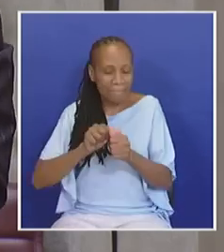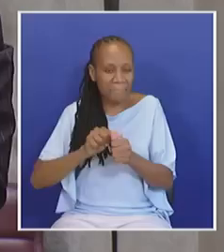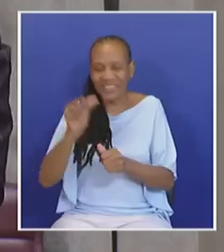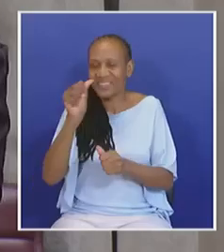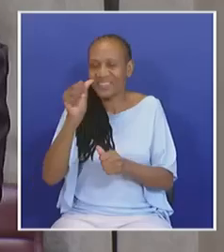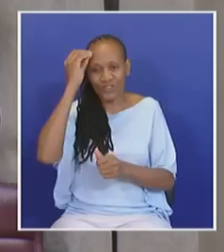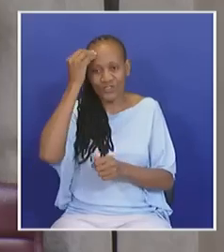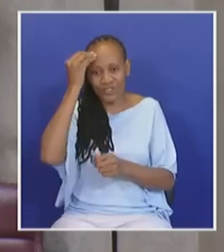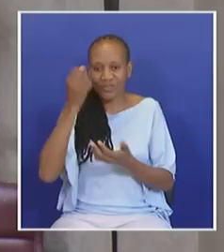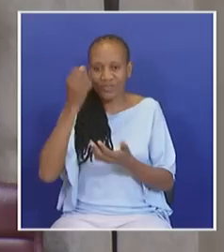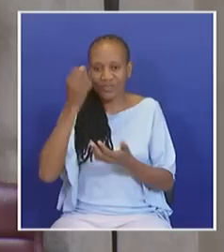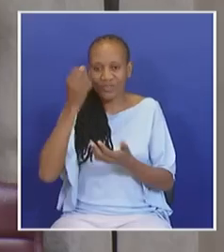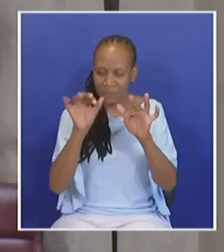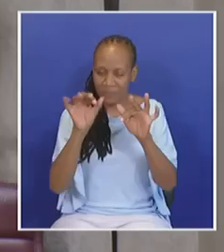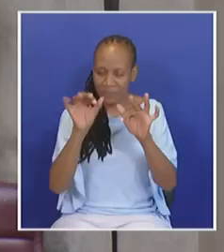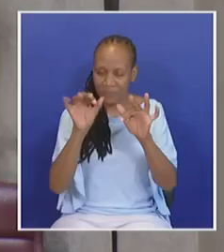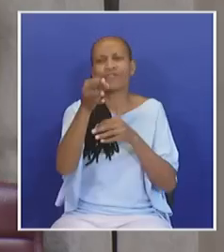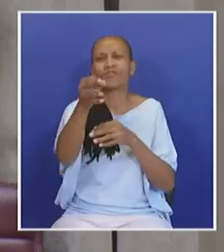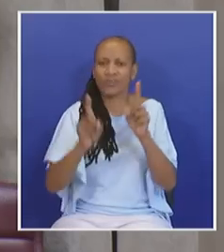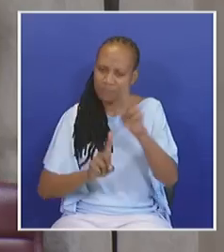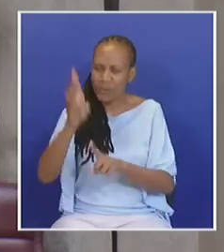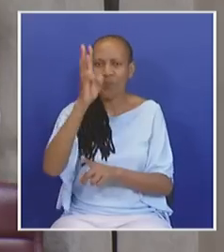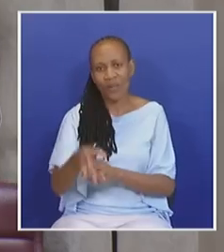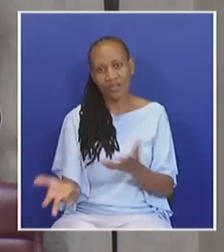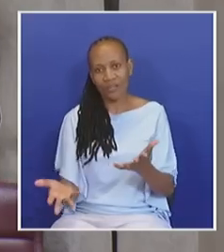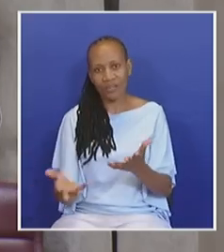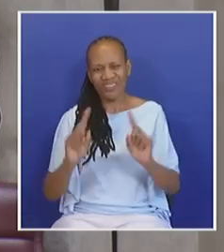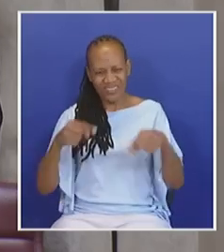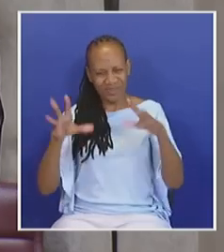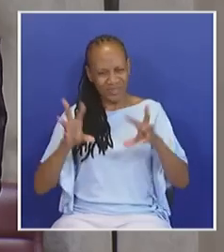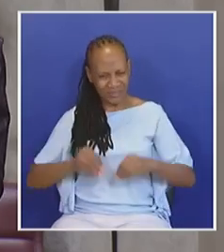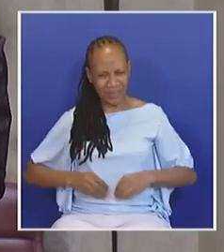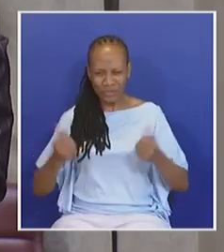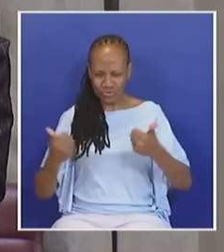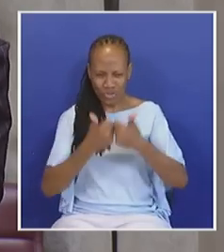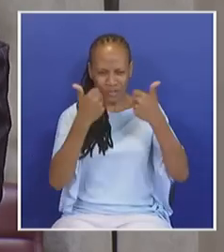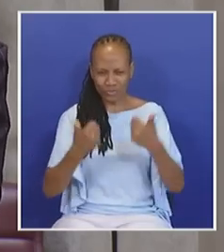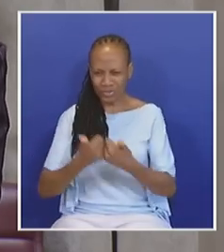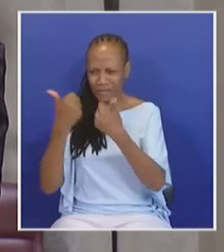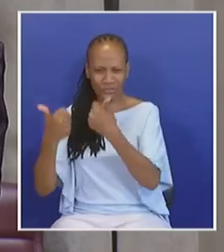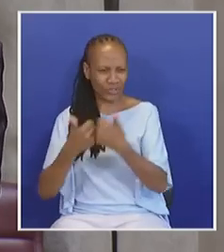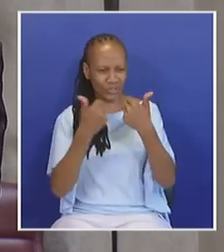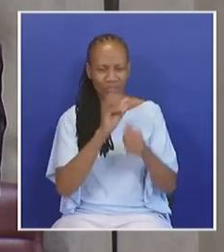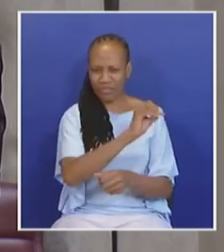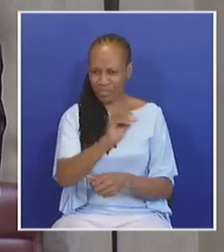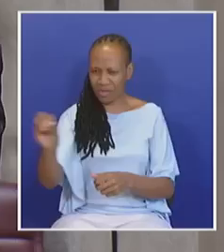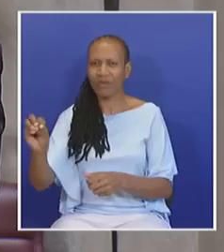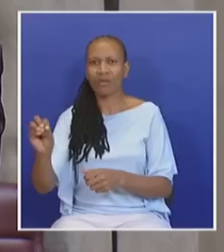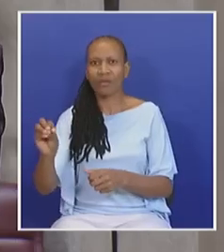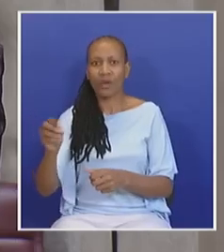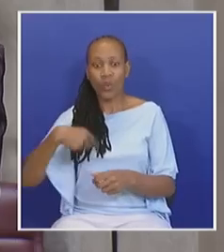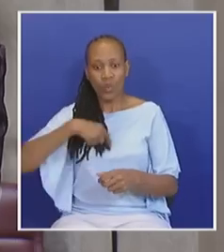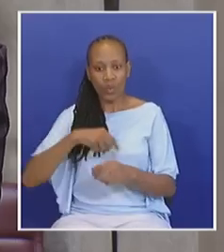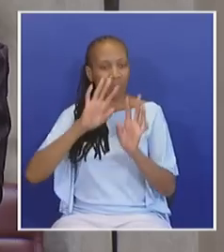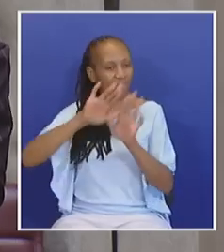our country and future generations. We must not allow the challenges of the time, the provocation of the moment, to detract us